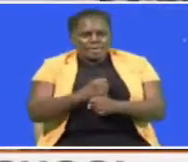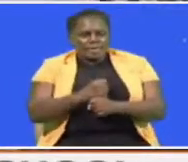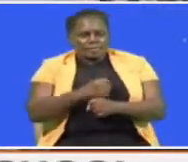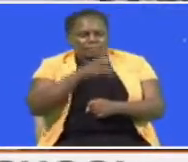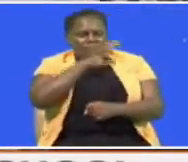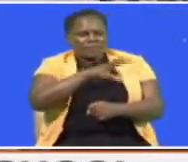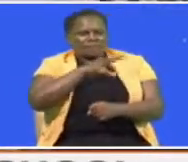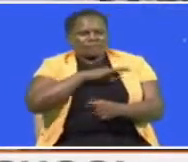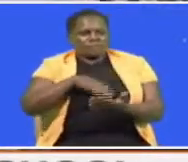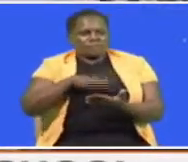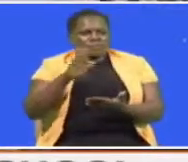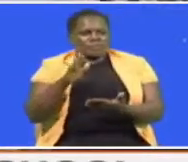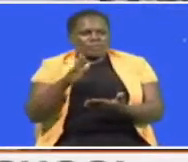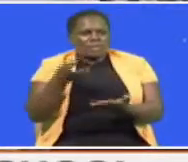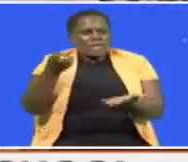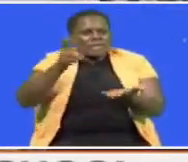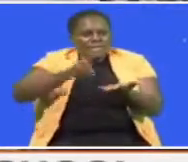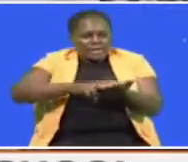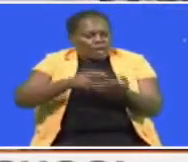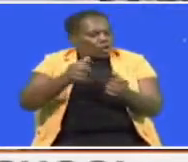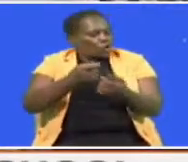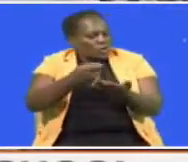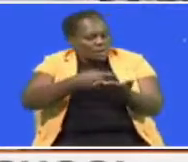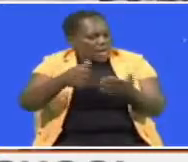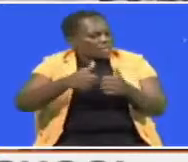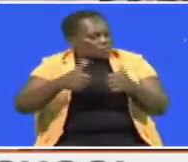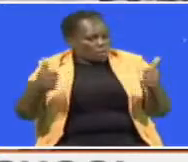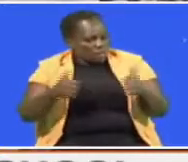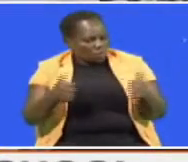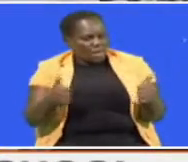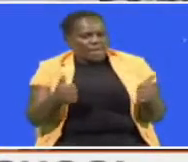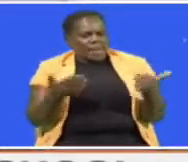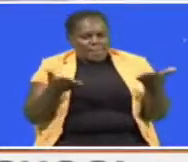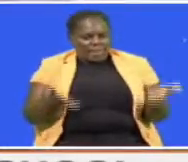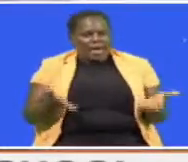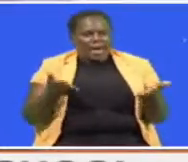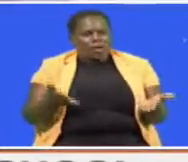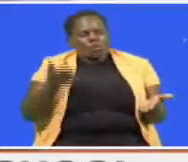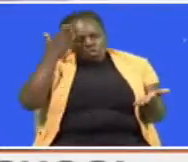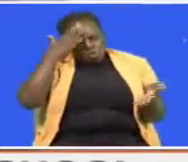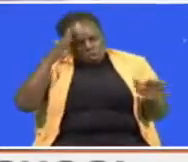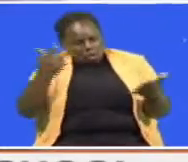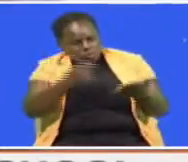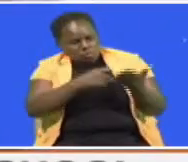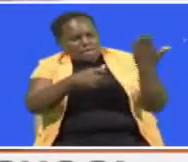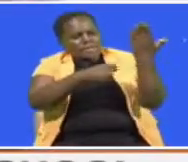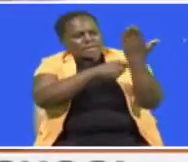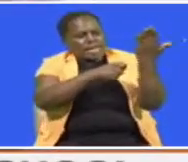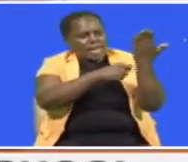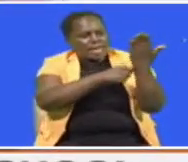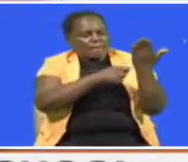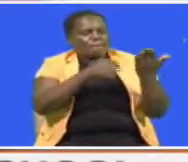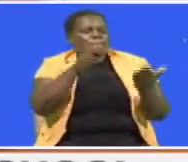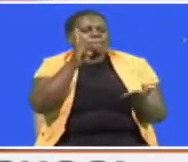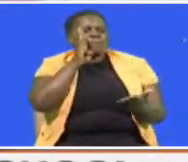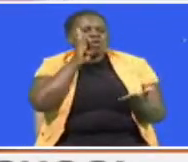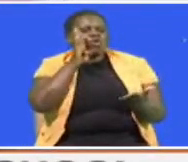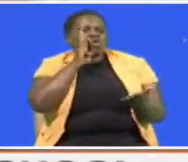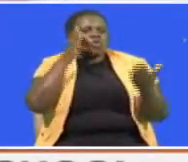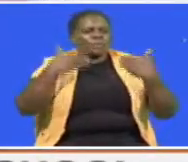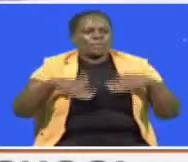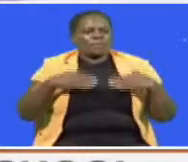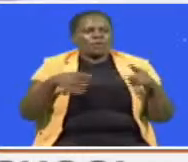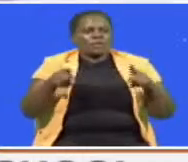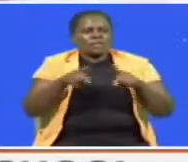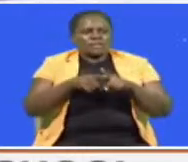fortune. She couldn't keep records previously. Now she knows how to write the names of those who owe her and can